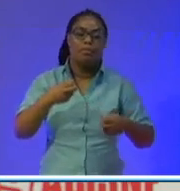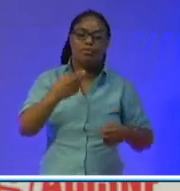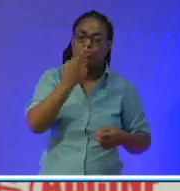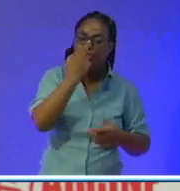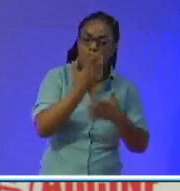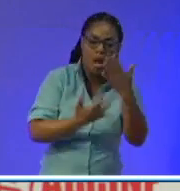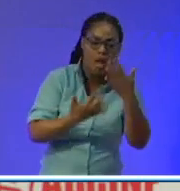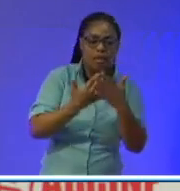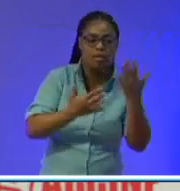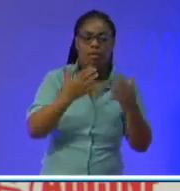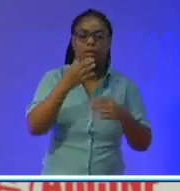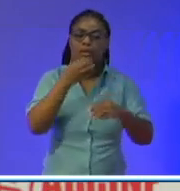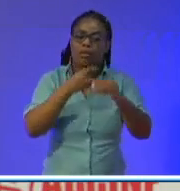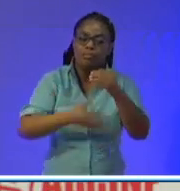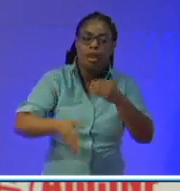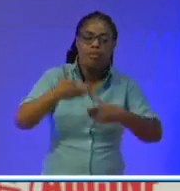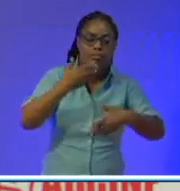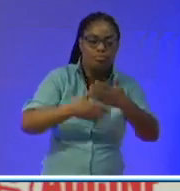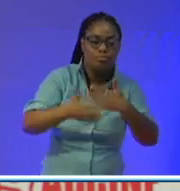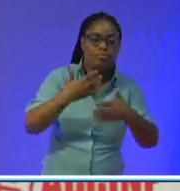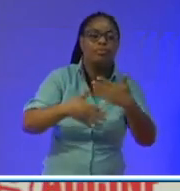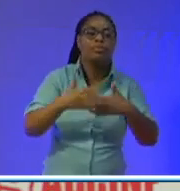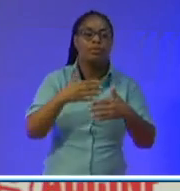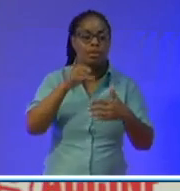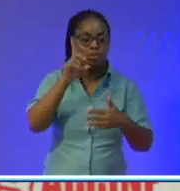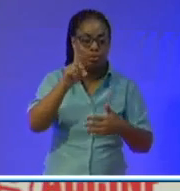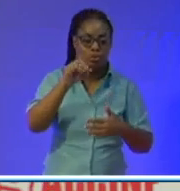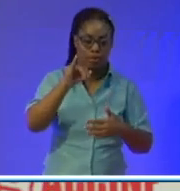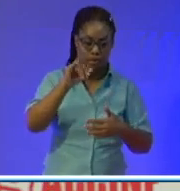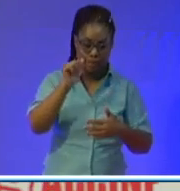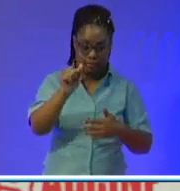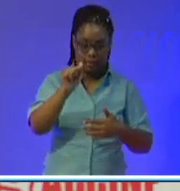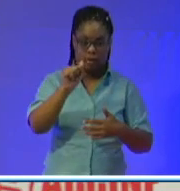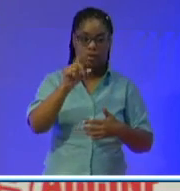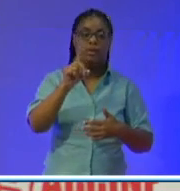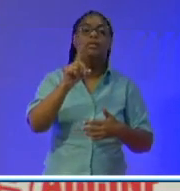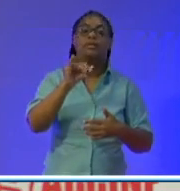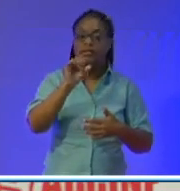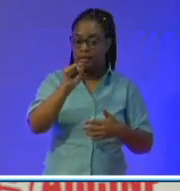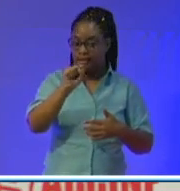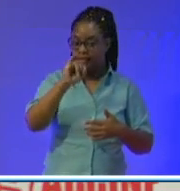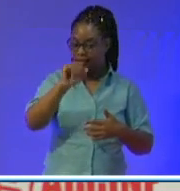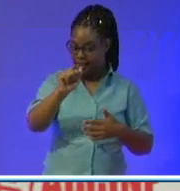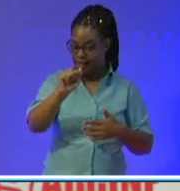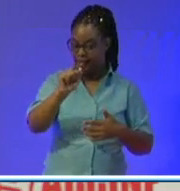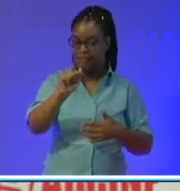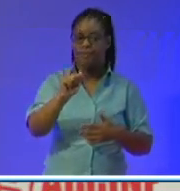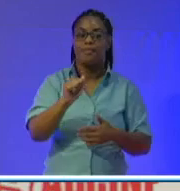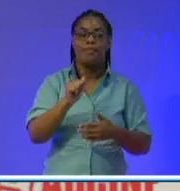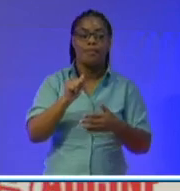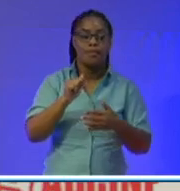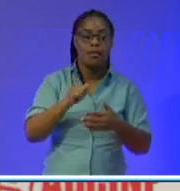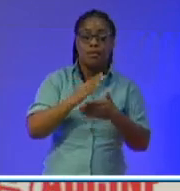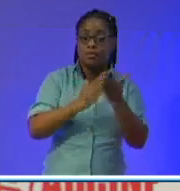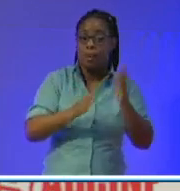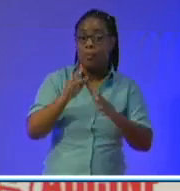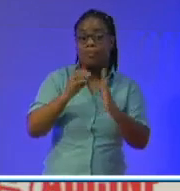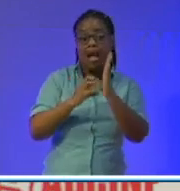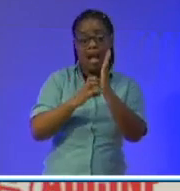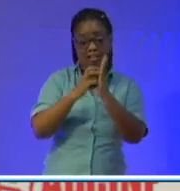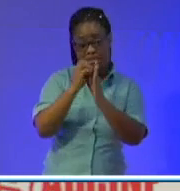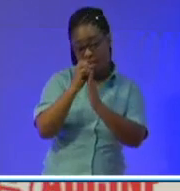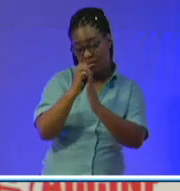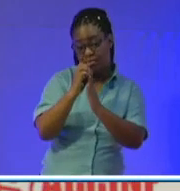on immunosuppressive therapy that depresses your immune system. So just to recap, and I'm grateful for the